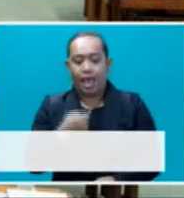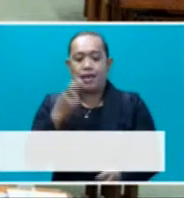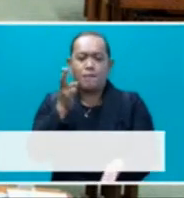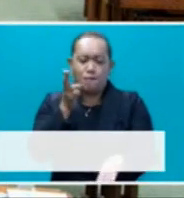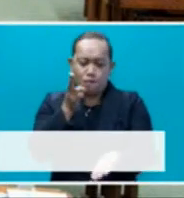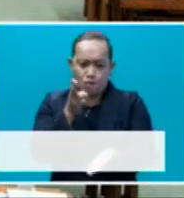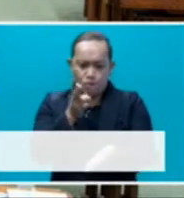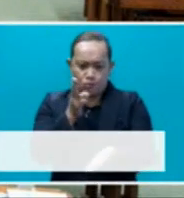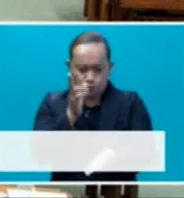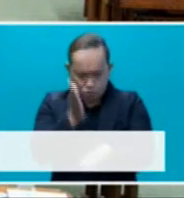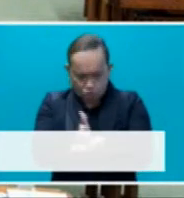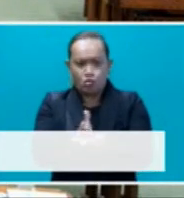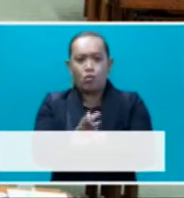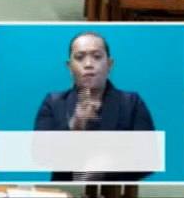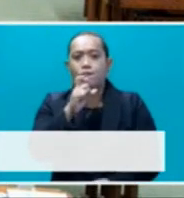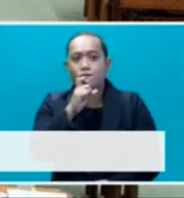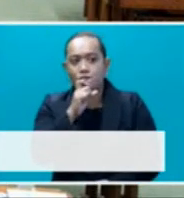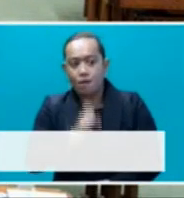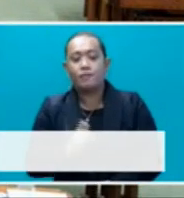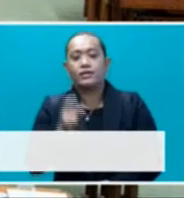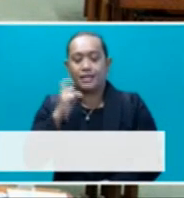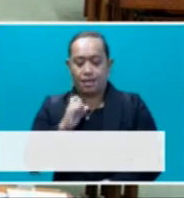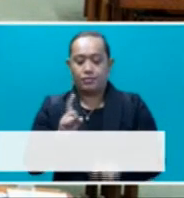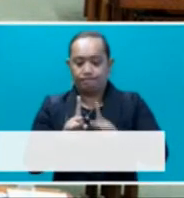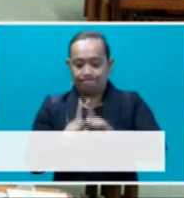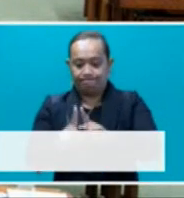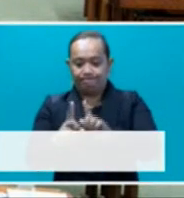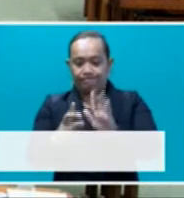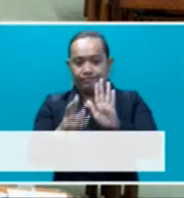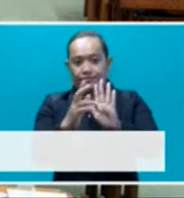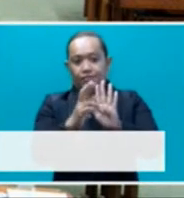And Sachida Nand sworn into Parliament.